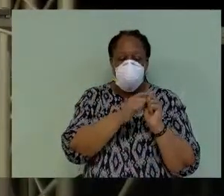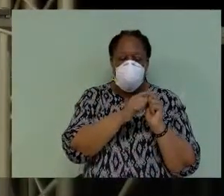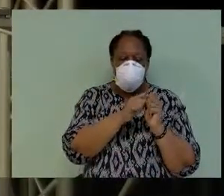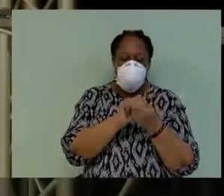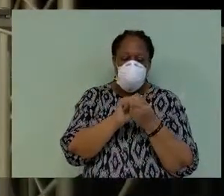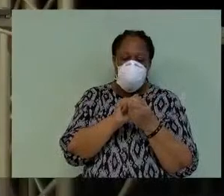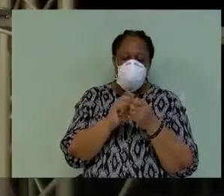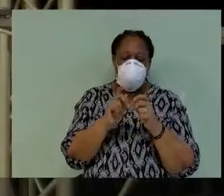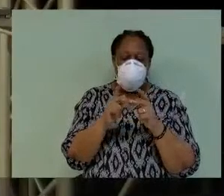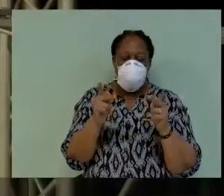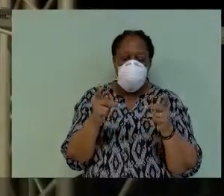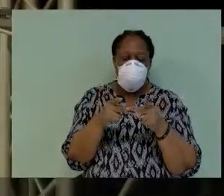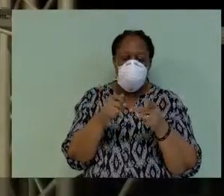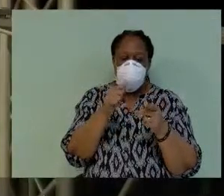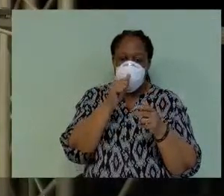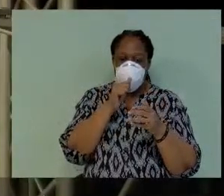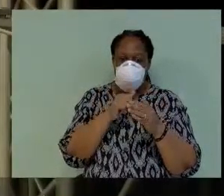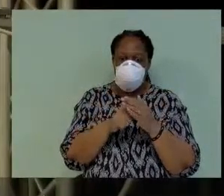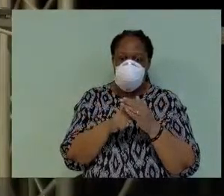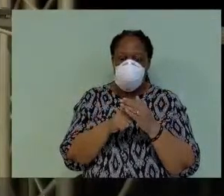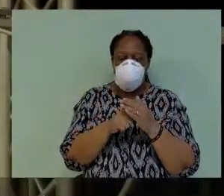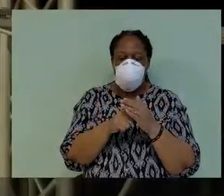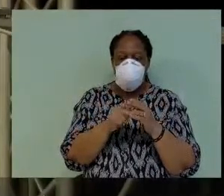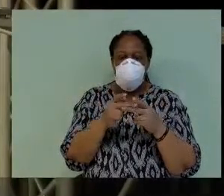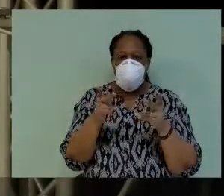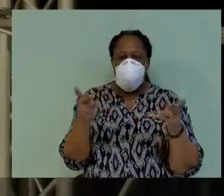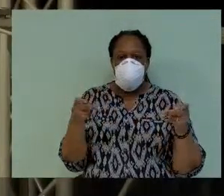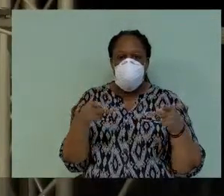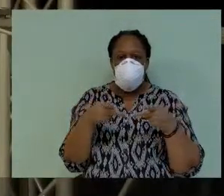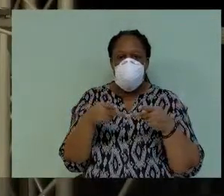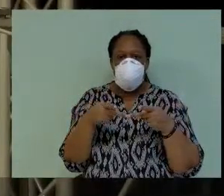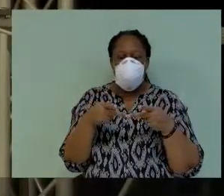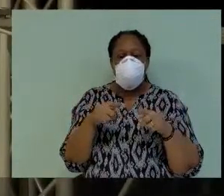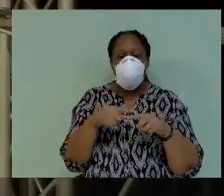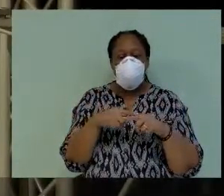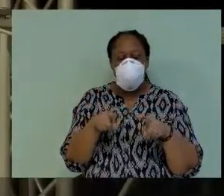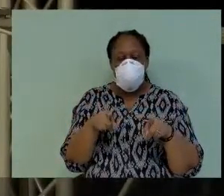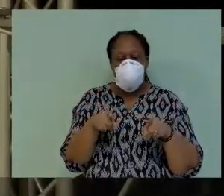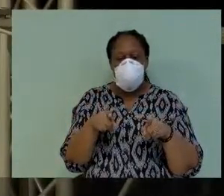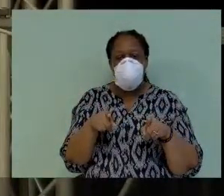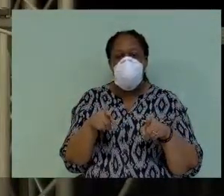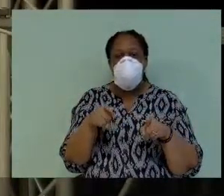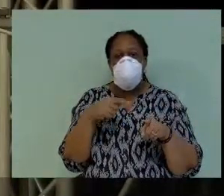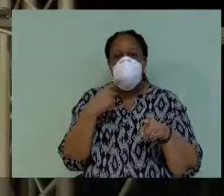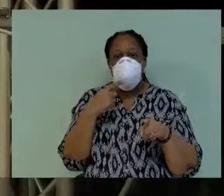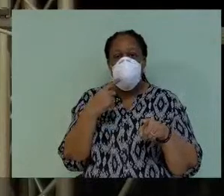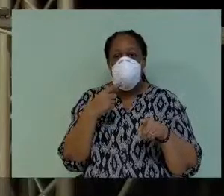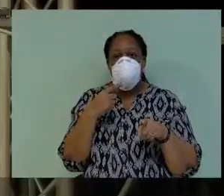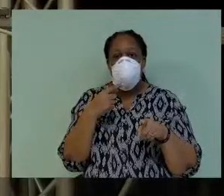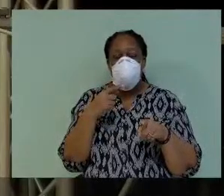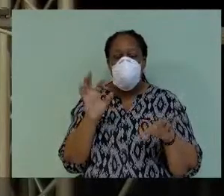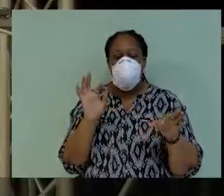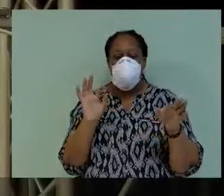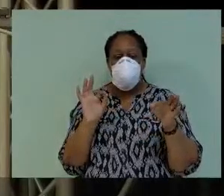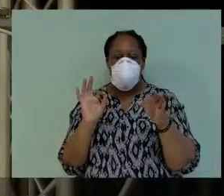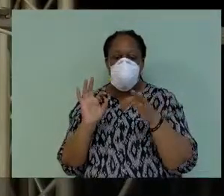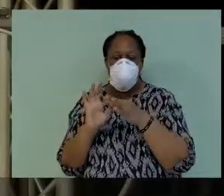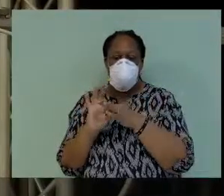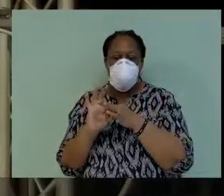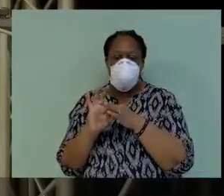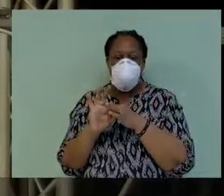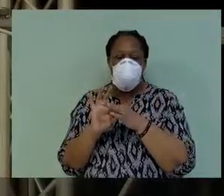property, so to speak. However, I was further advised that it's a joint venture